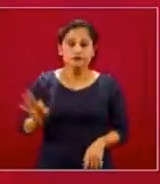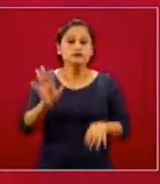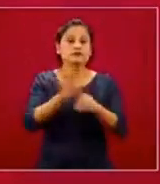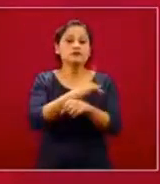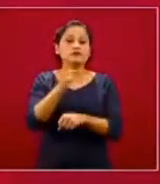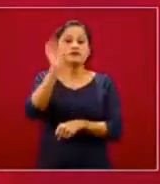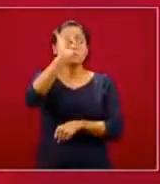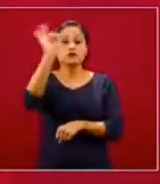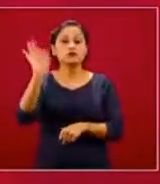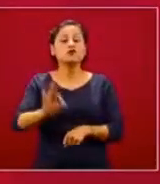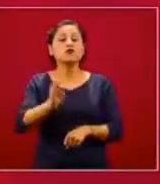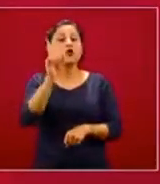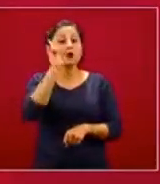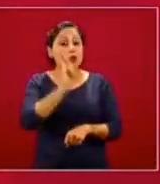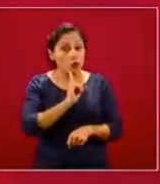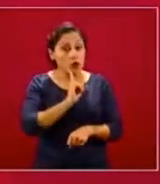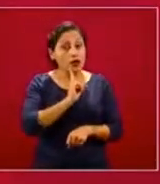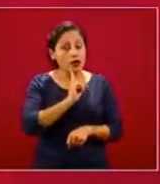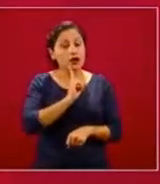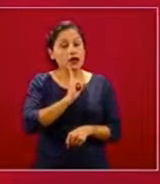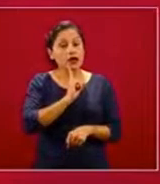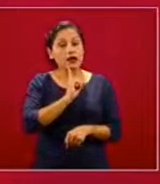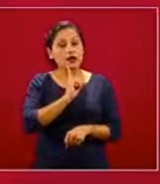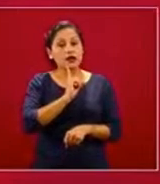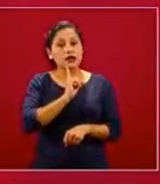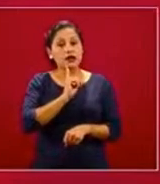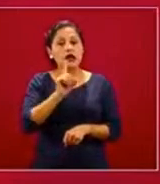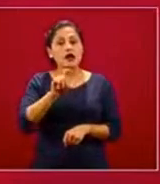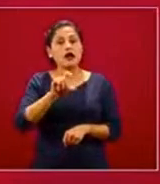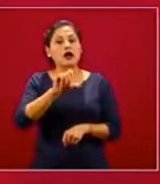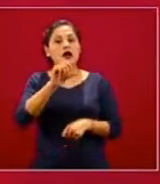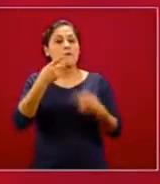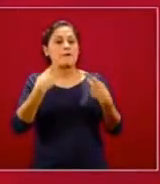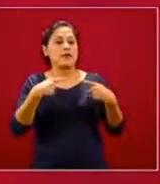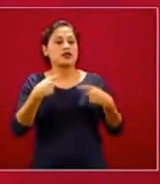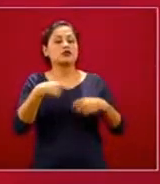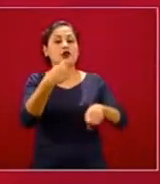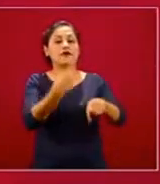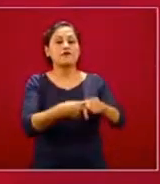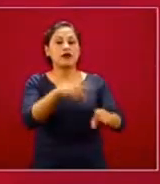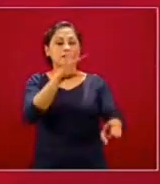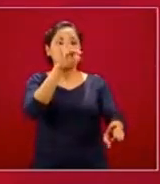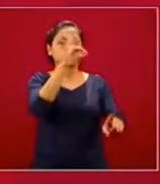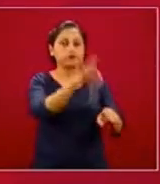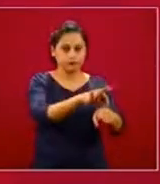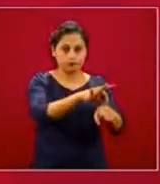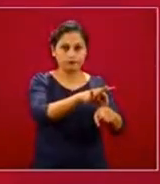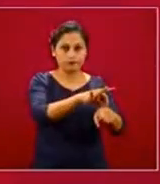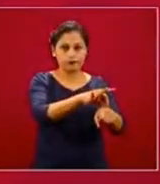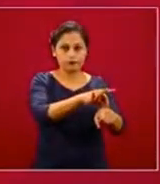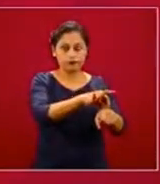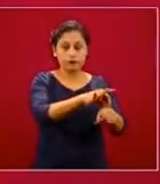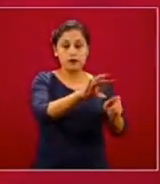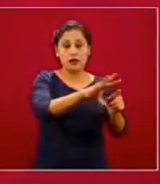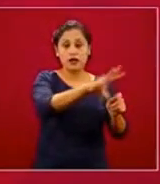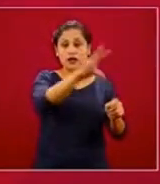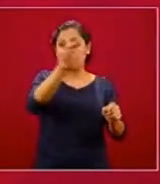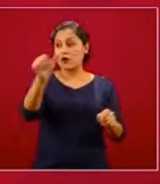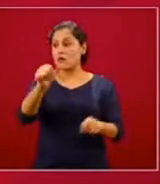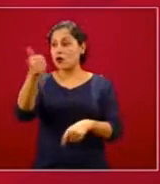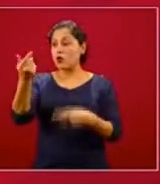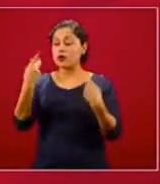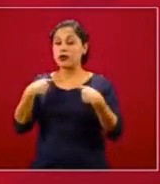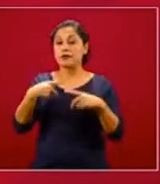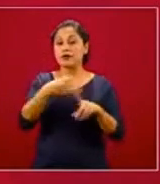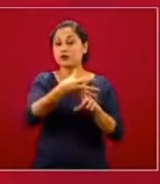that vector specifically is a mosquito. So the mosquito feeds, then feeds on